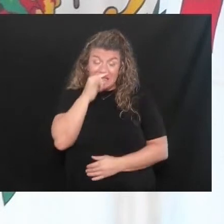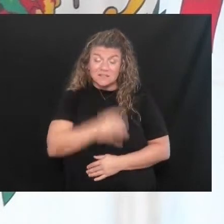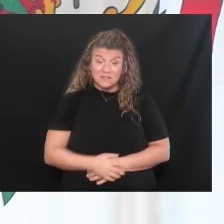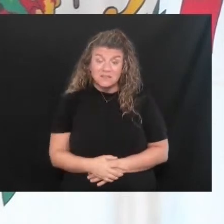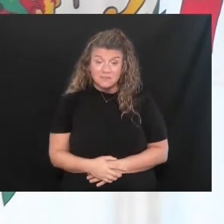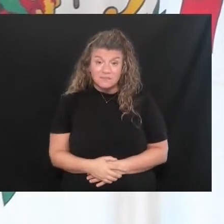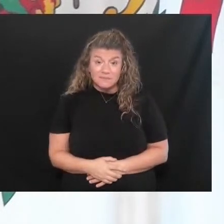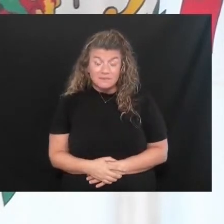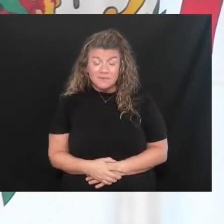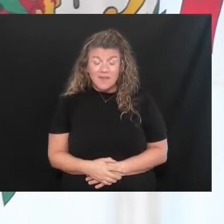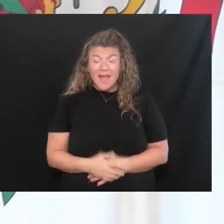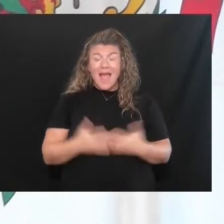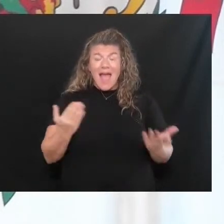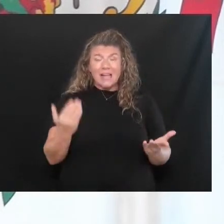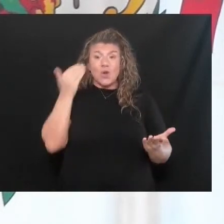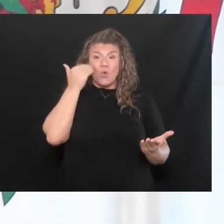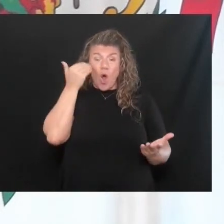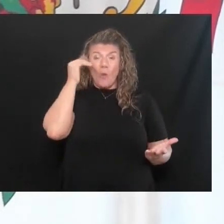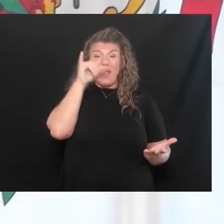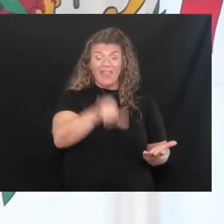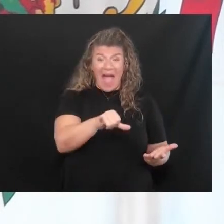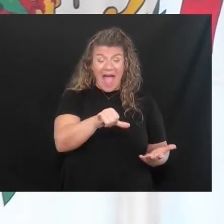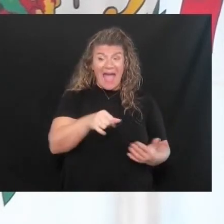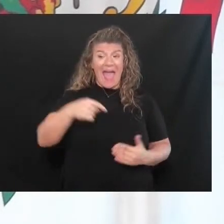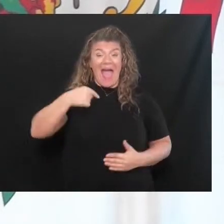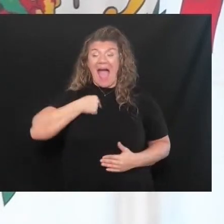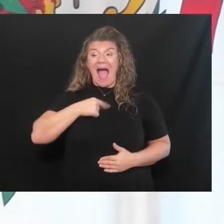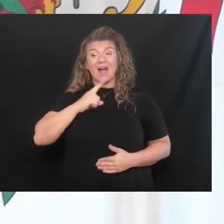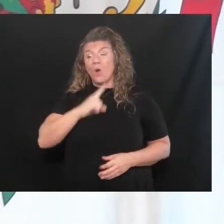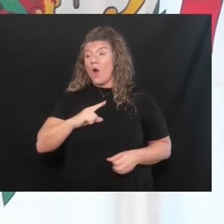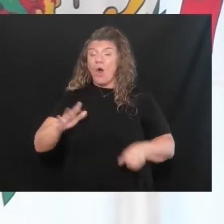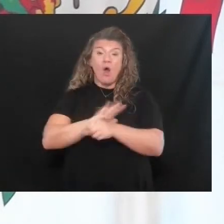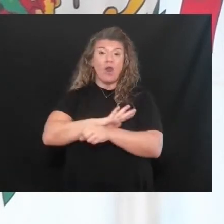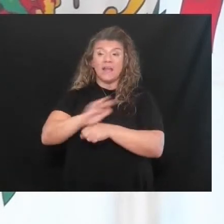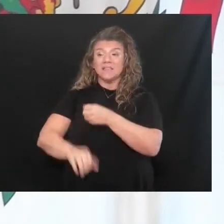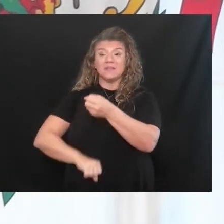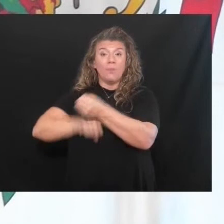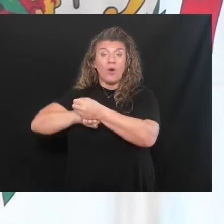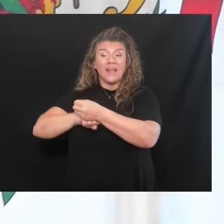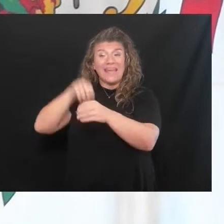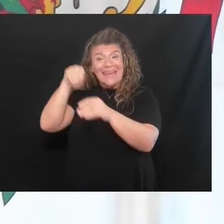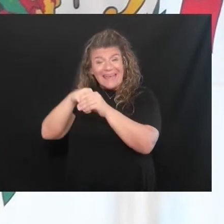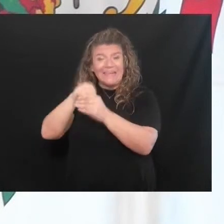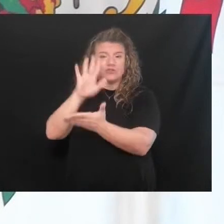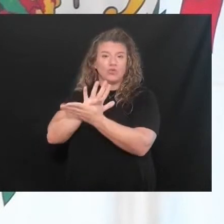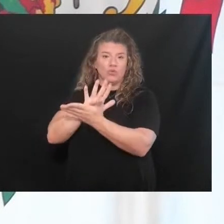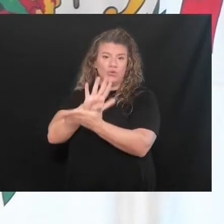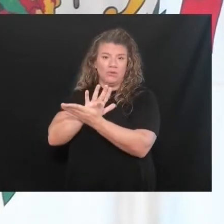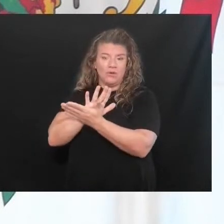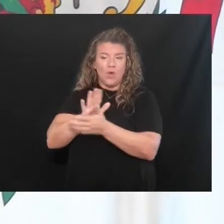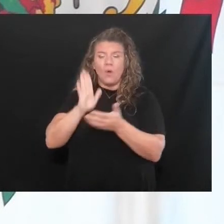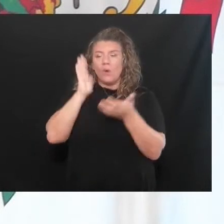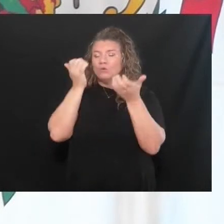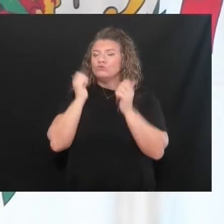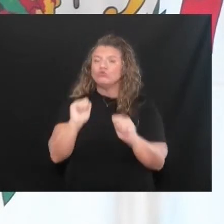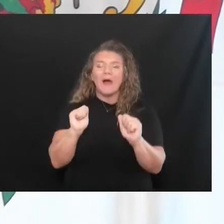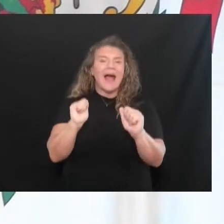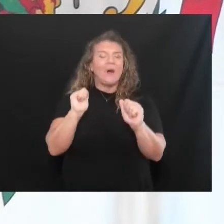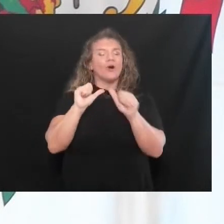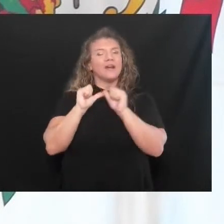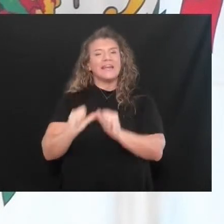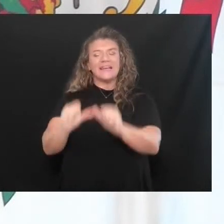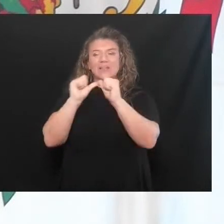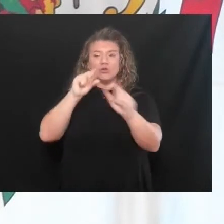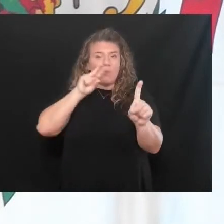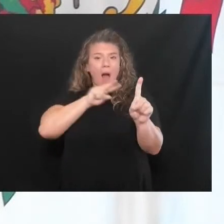now, with all that being said, I am wholeheartedly behind we need to be in school. We're going to continue